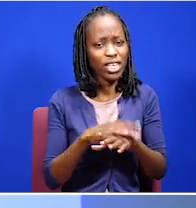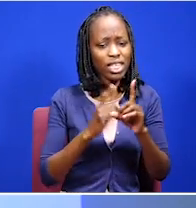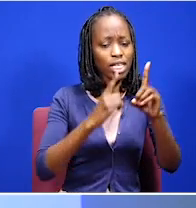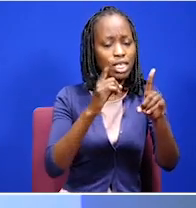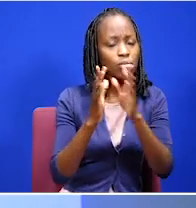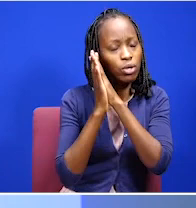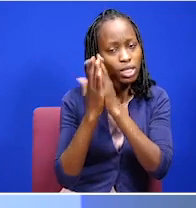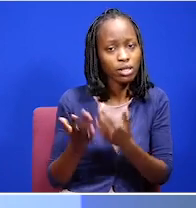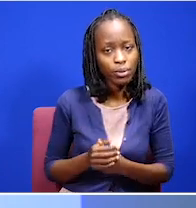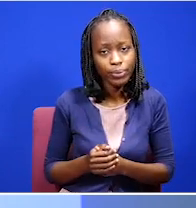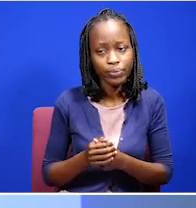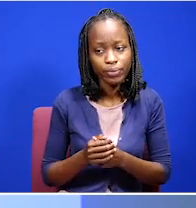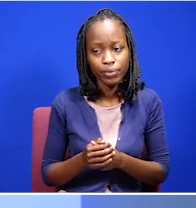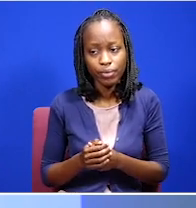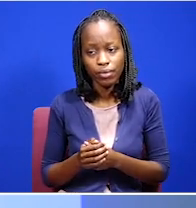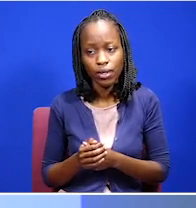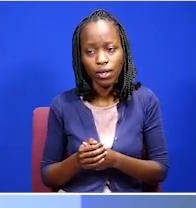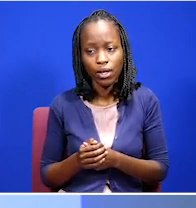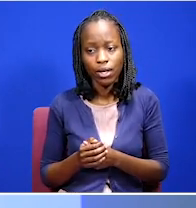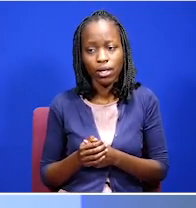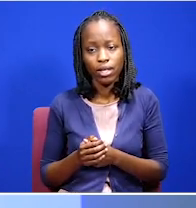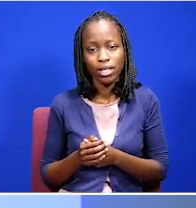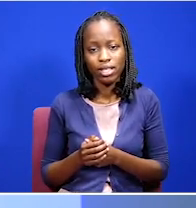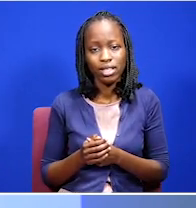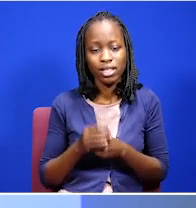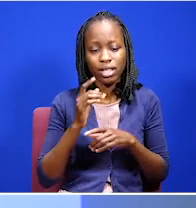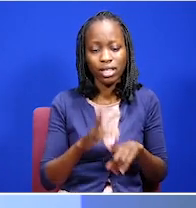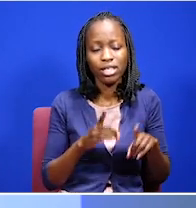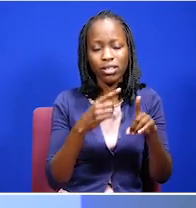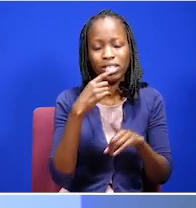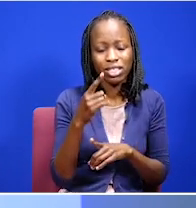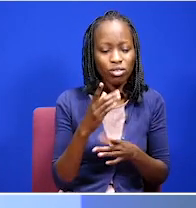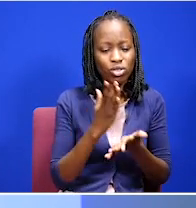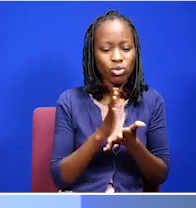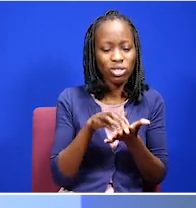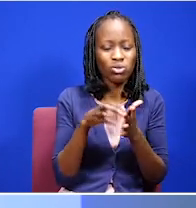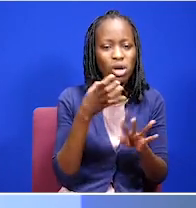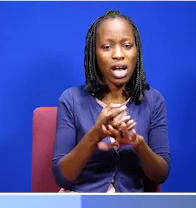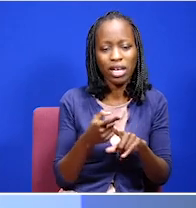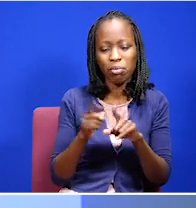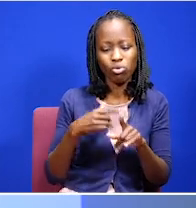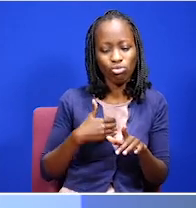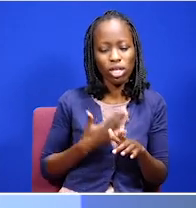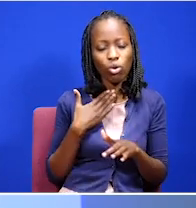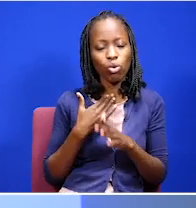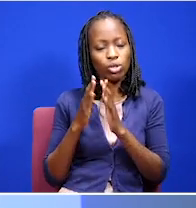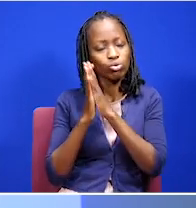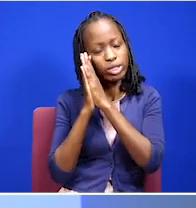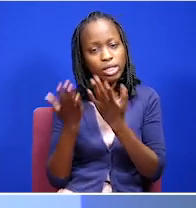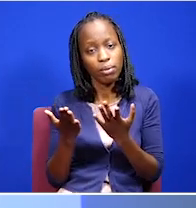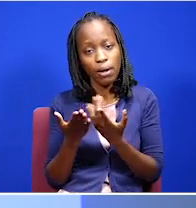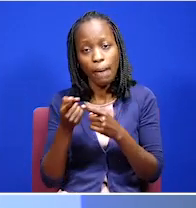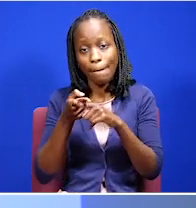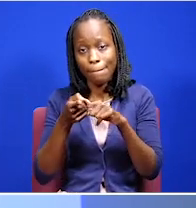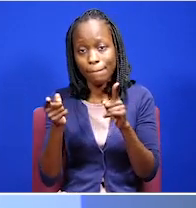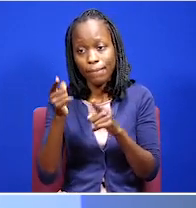higher power. He comes and he finds they are sleeping. They are like, okay, it's tough, but the body is tired and